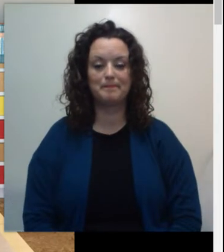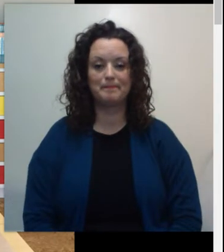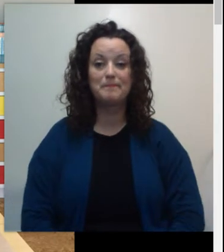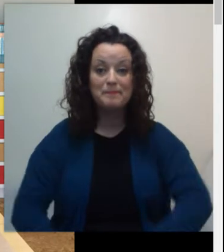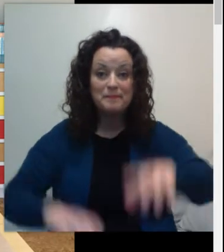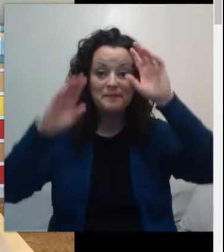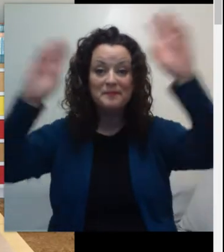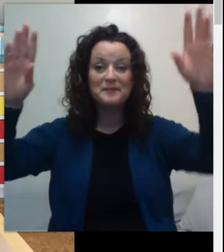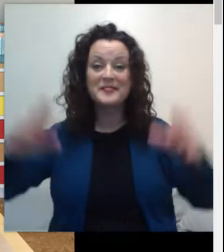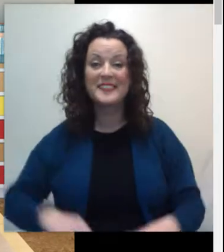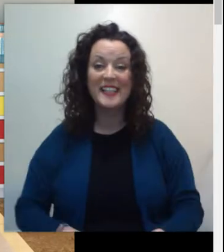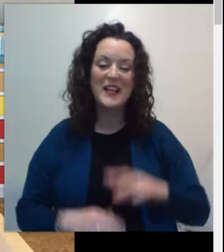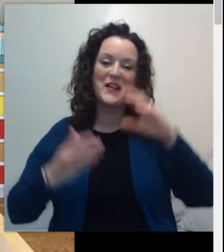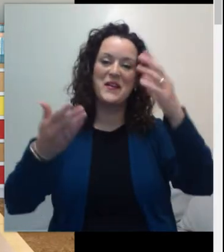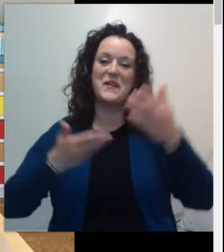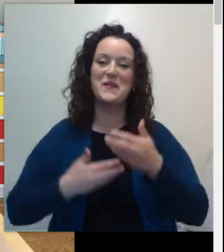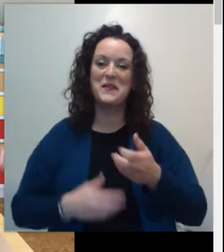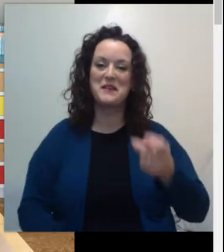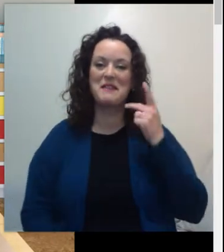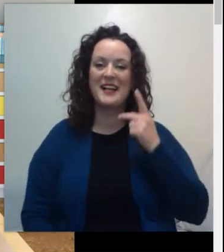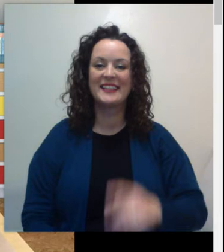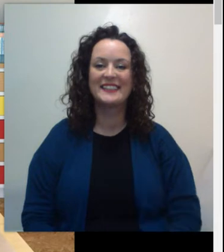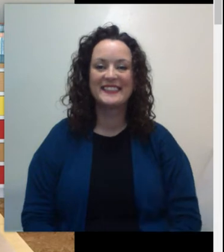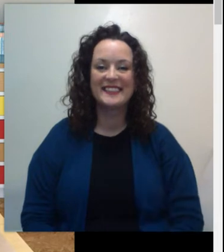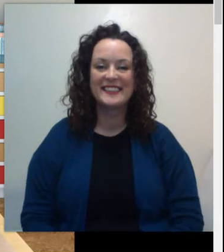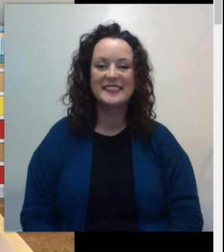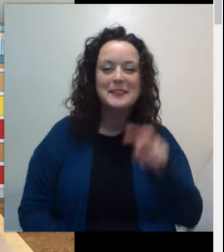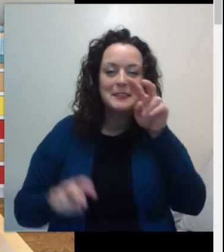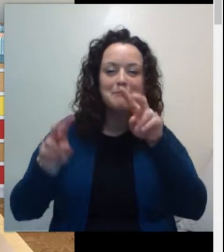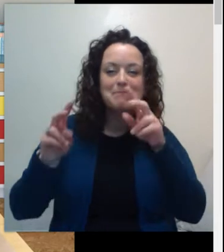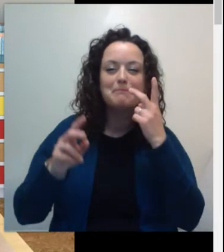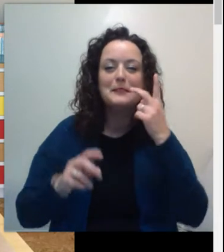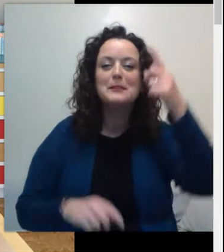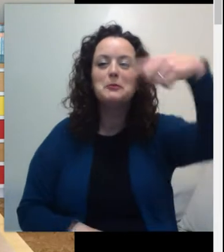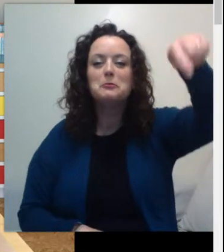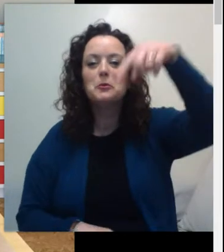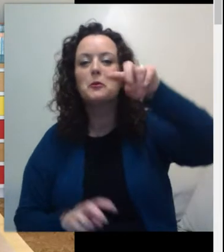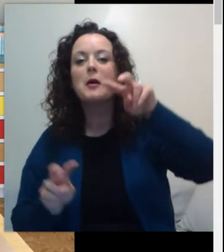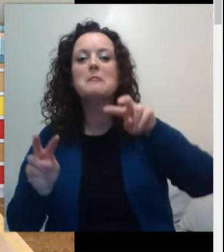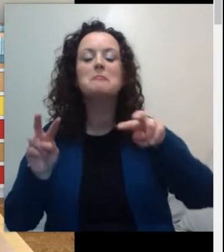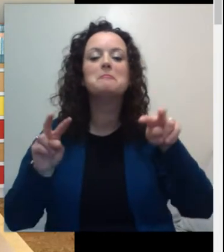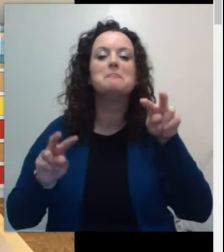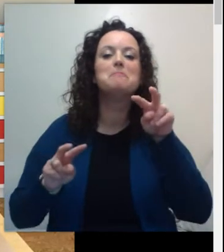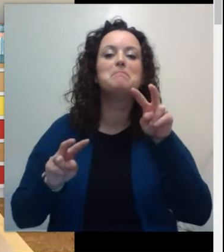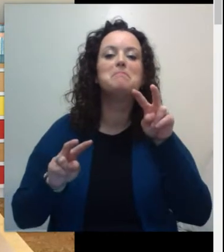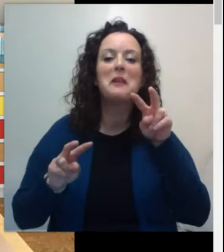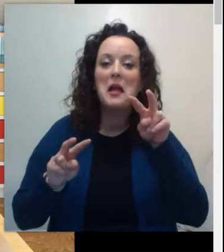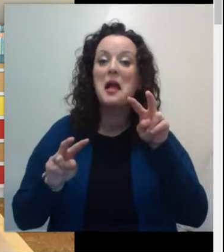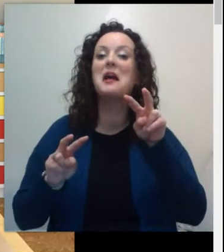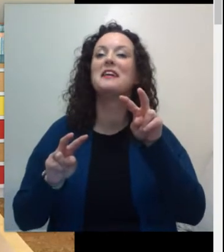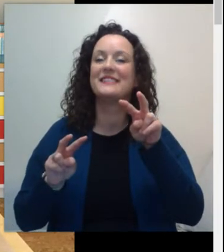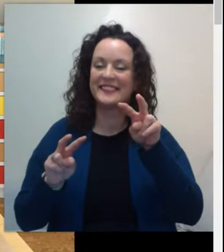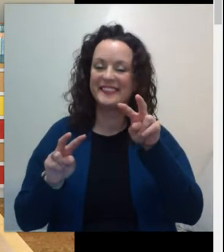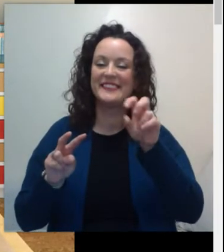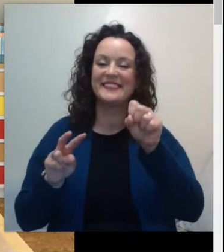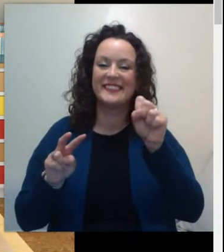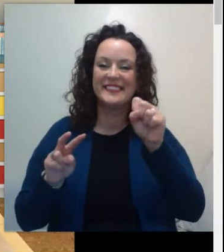Hi. Welcome back. Let me take a look at you. Let's see. Oh,